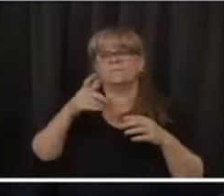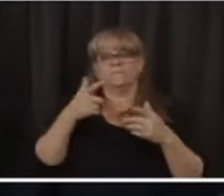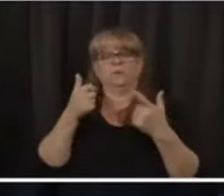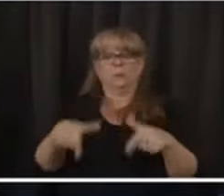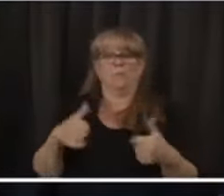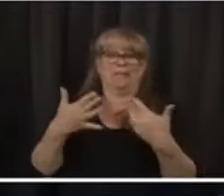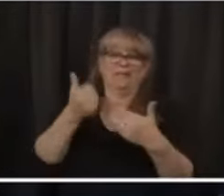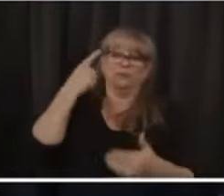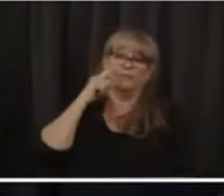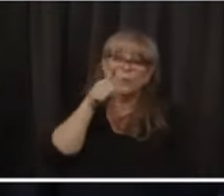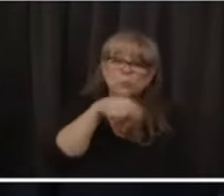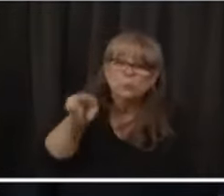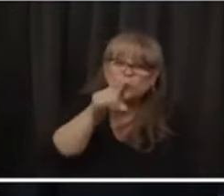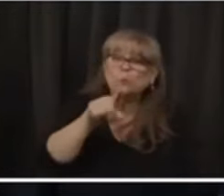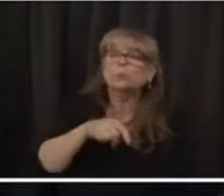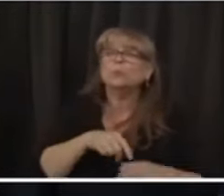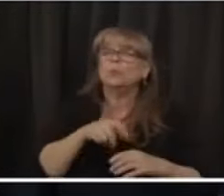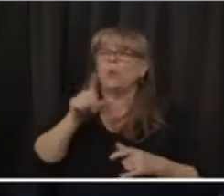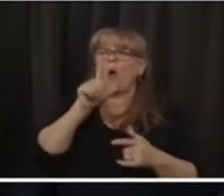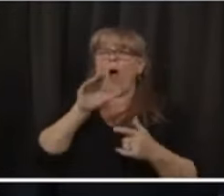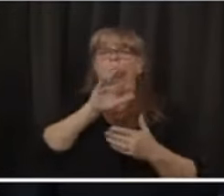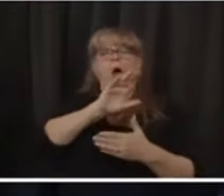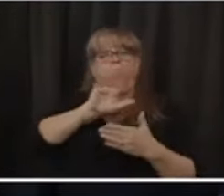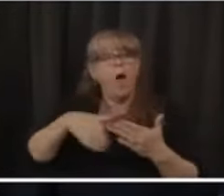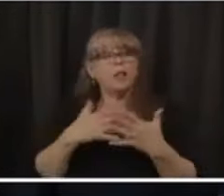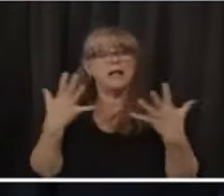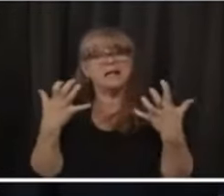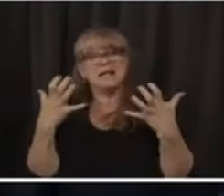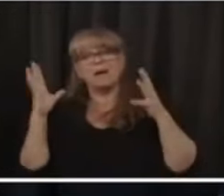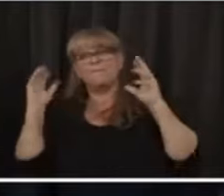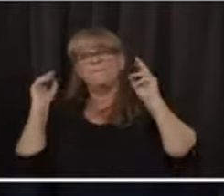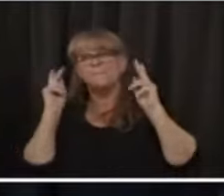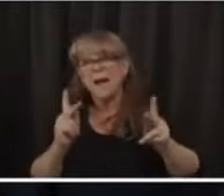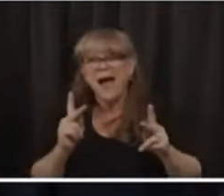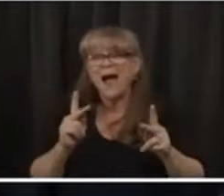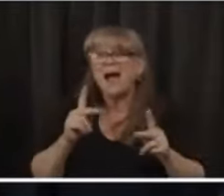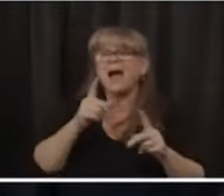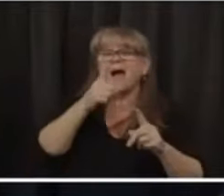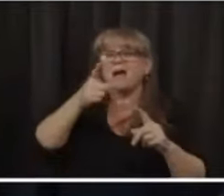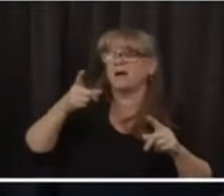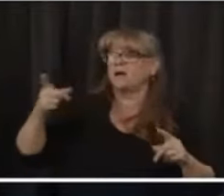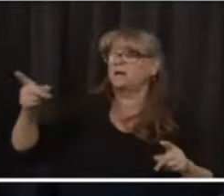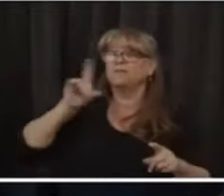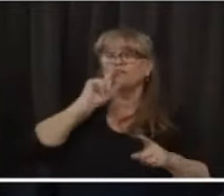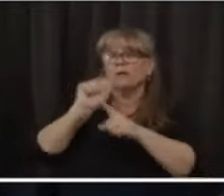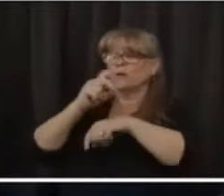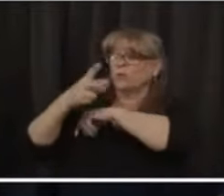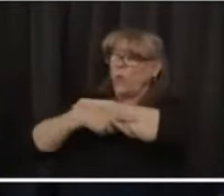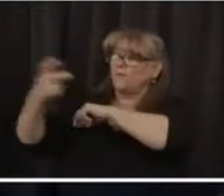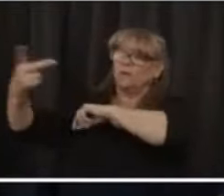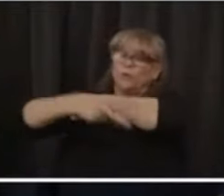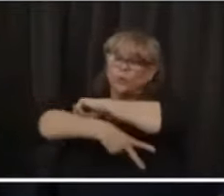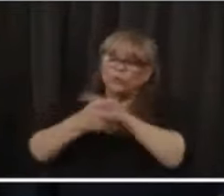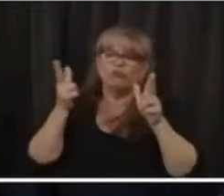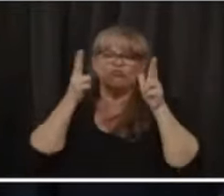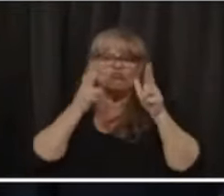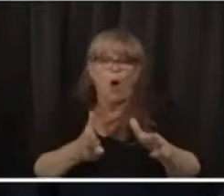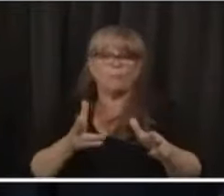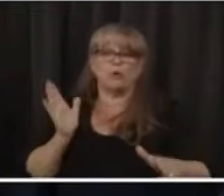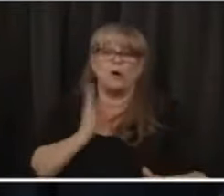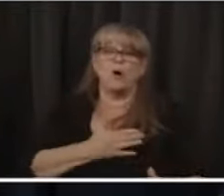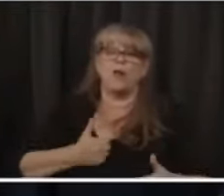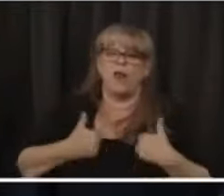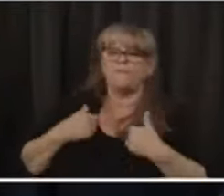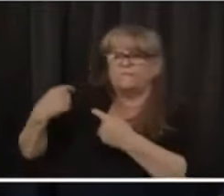And we all want to win back what has been taken by this virus, a normal life, a thriving economy, and we are